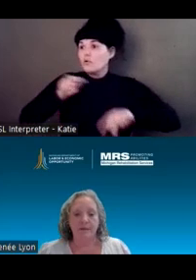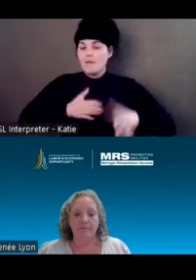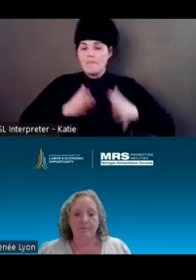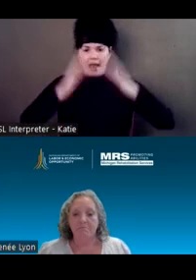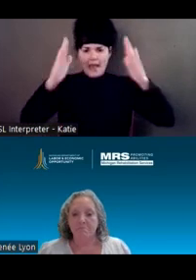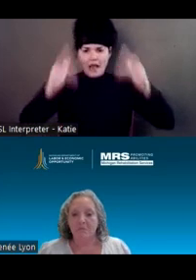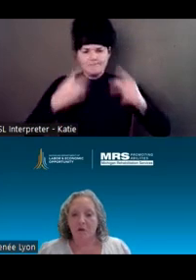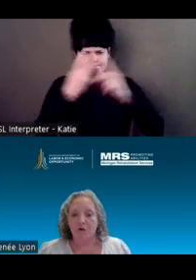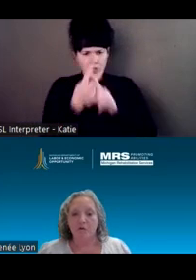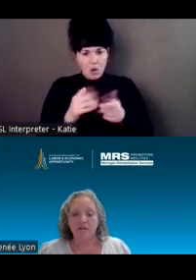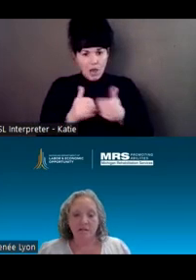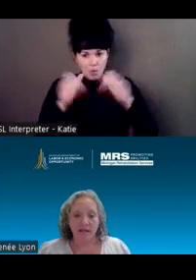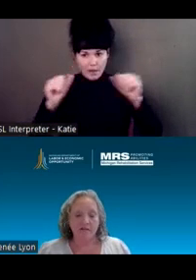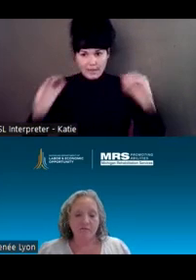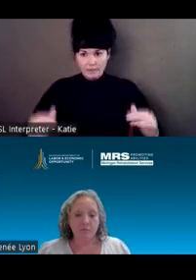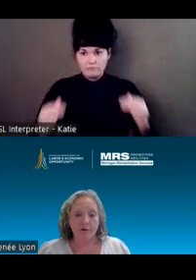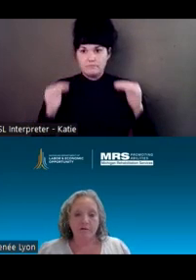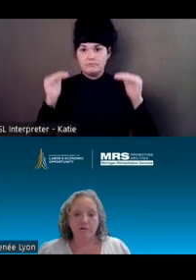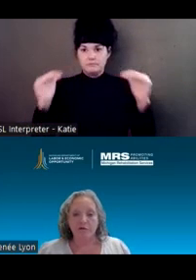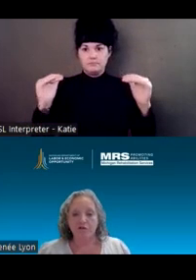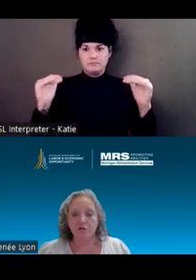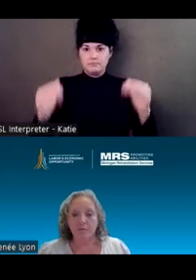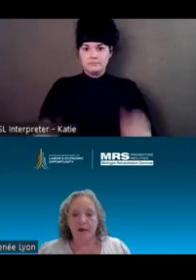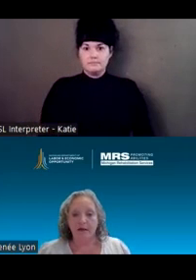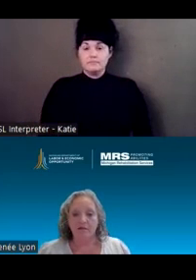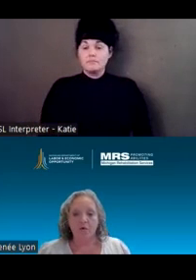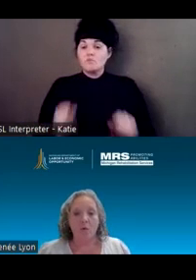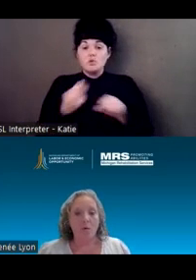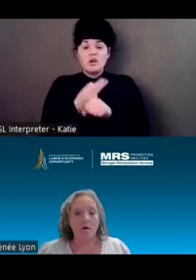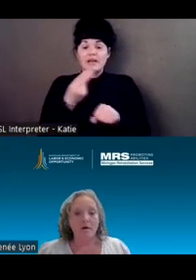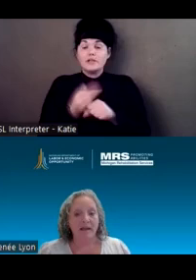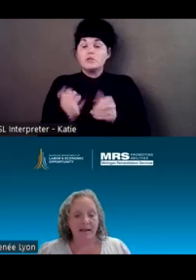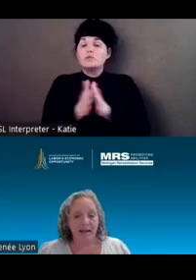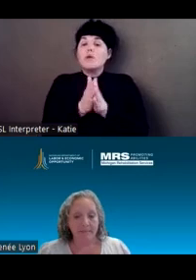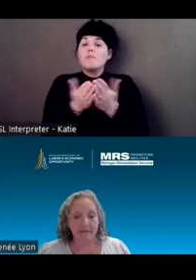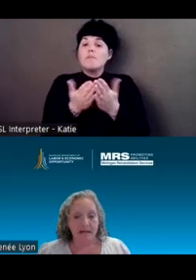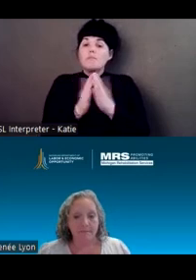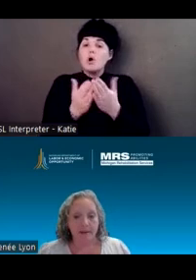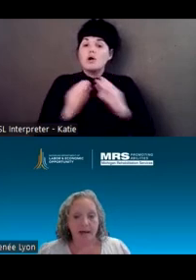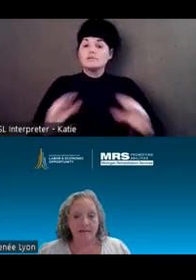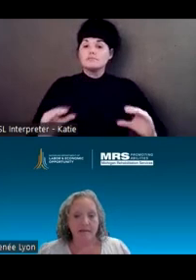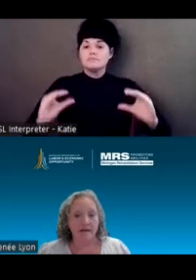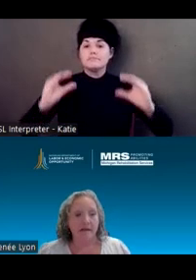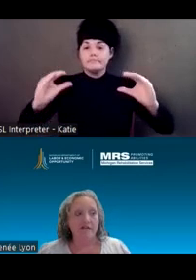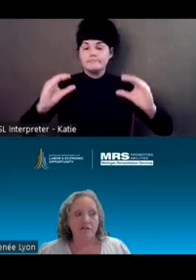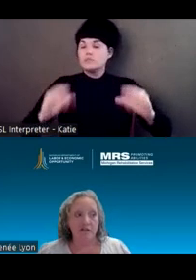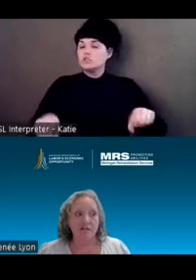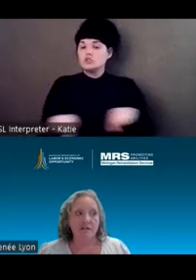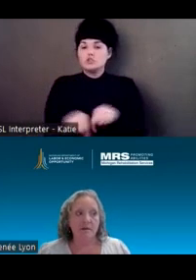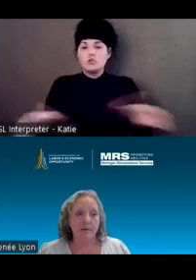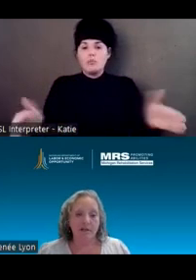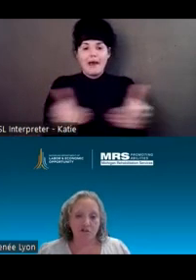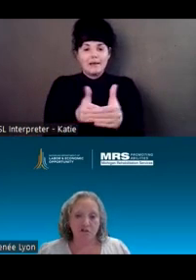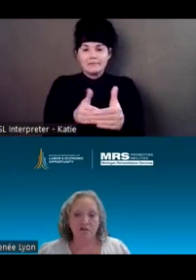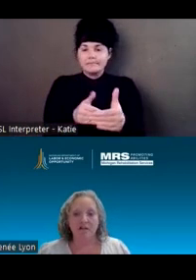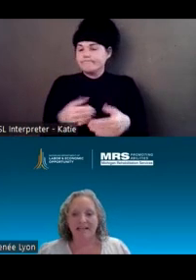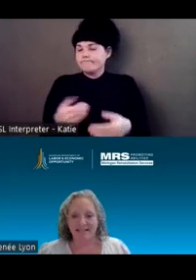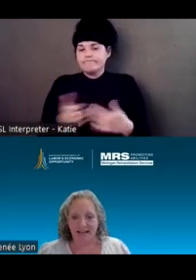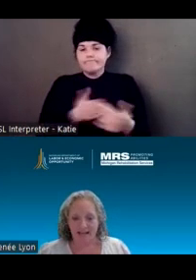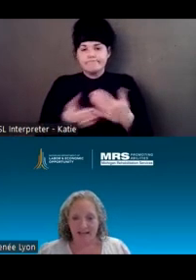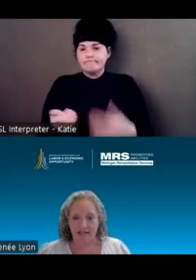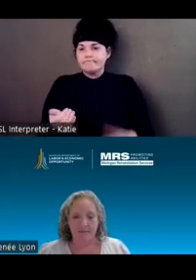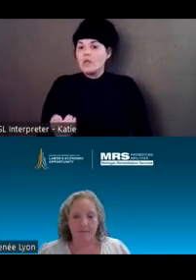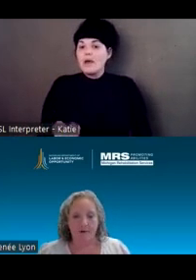monitor. Use a stack of books or a shoebox or an Amazon box. Just make sure